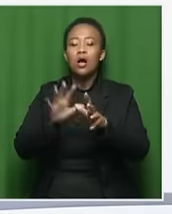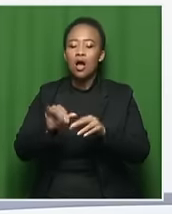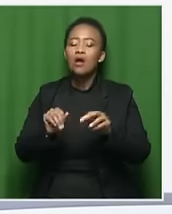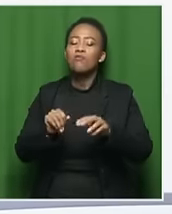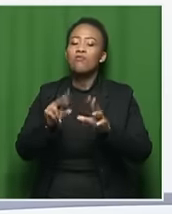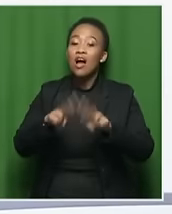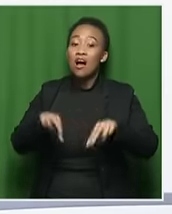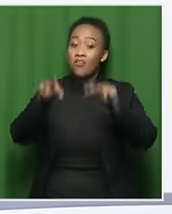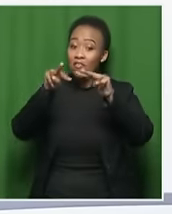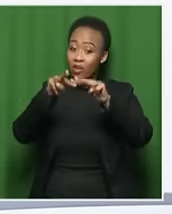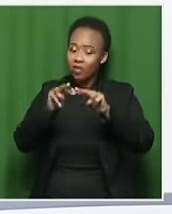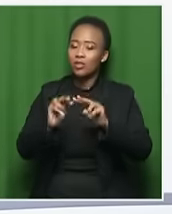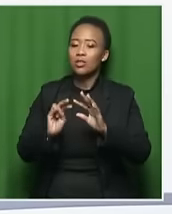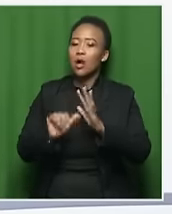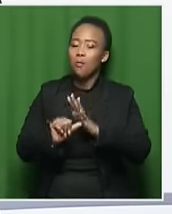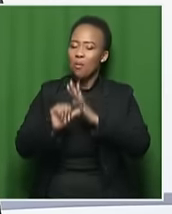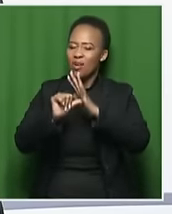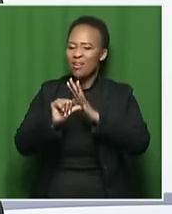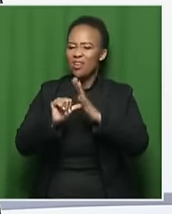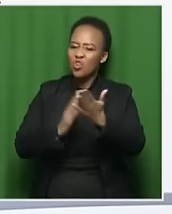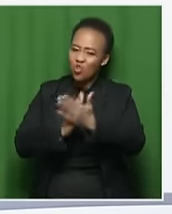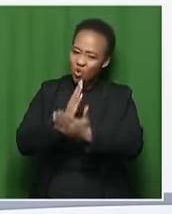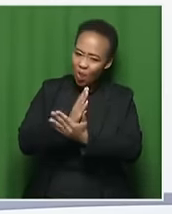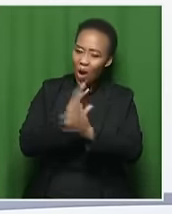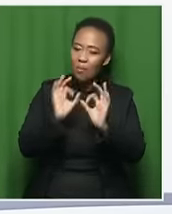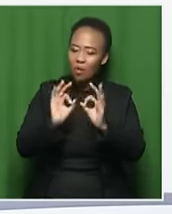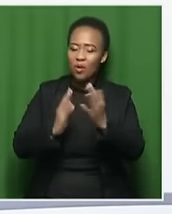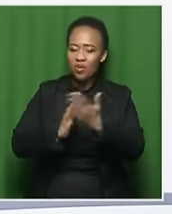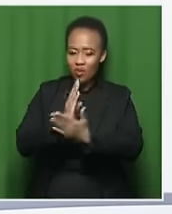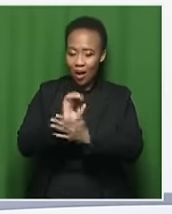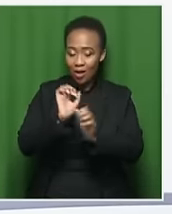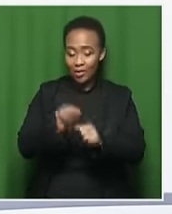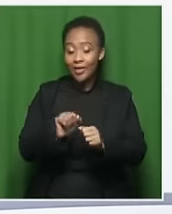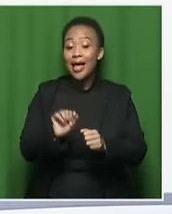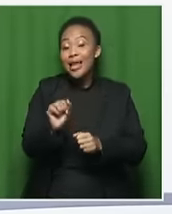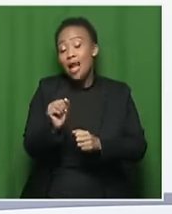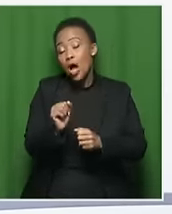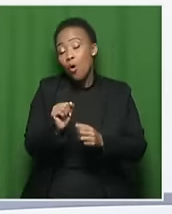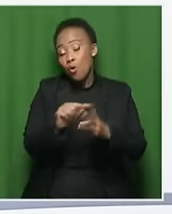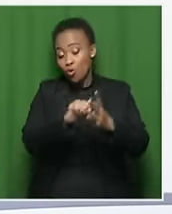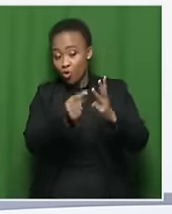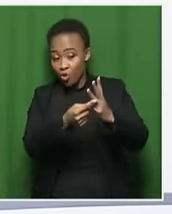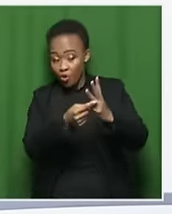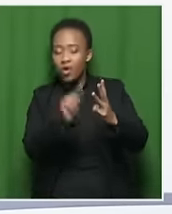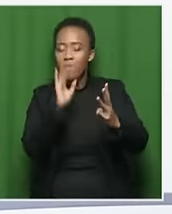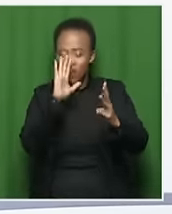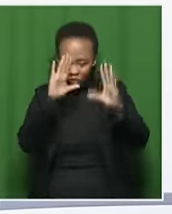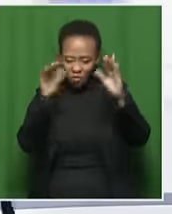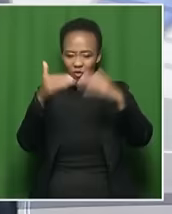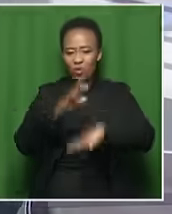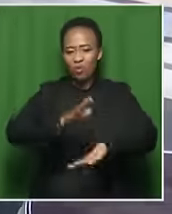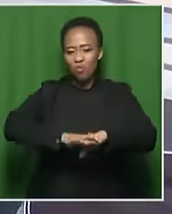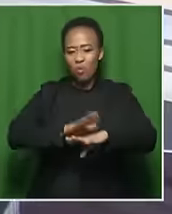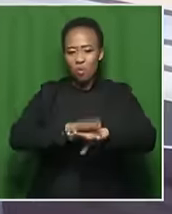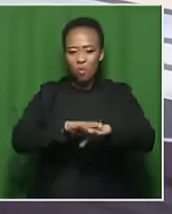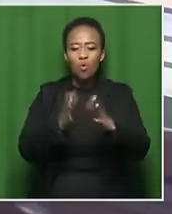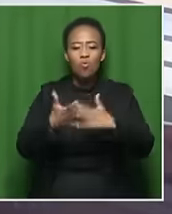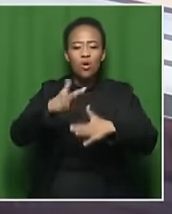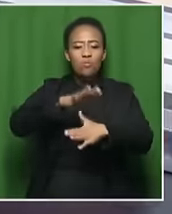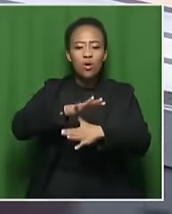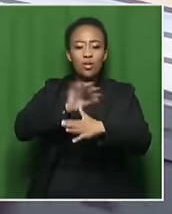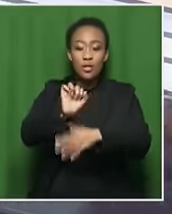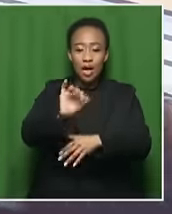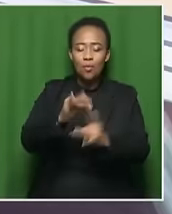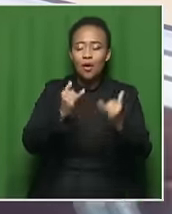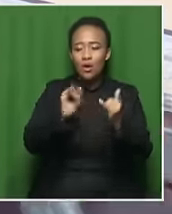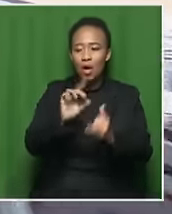property rights, some of the key issues that the three parties will look at. But of course, we're going to get into that now. So as we move